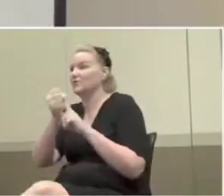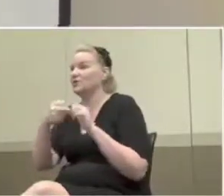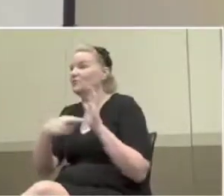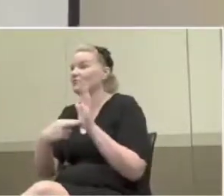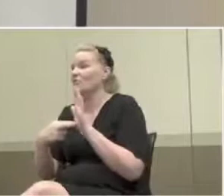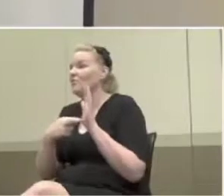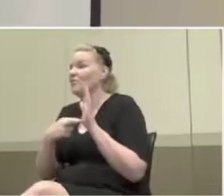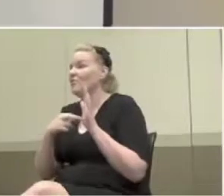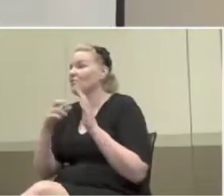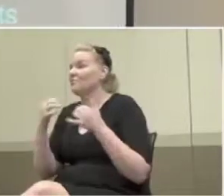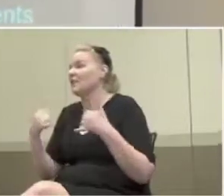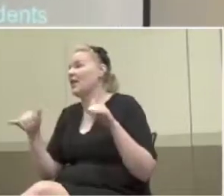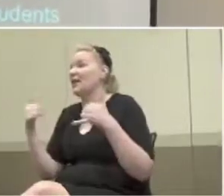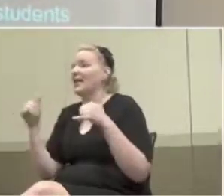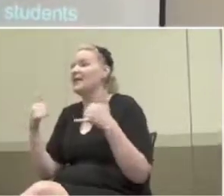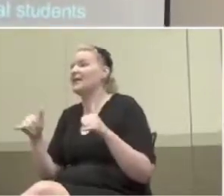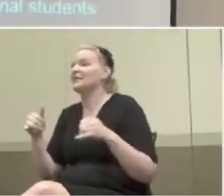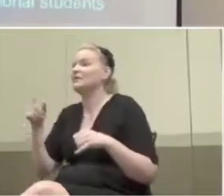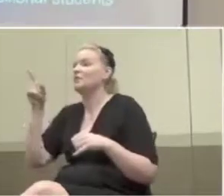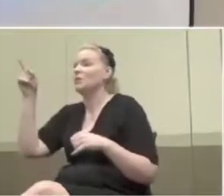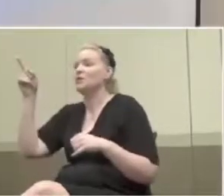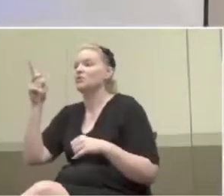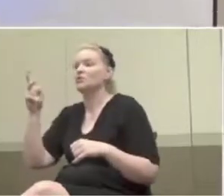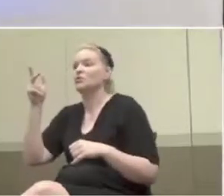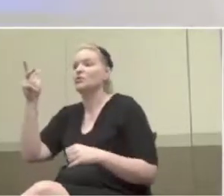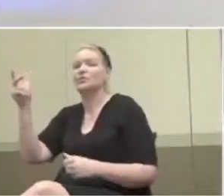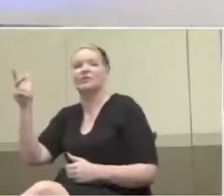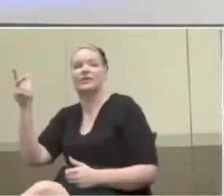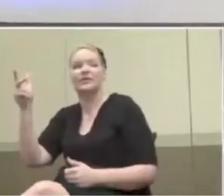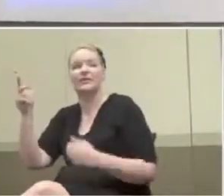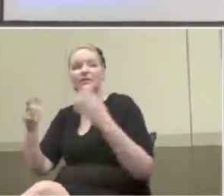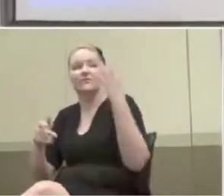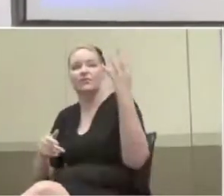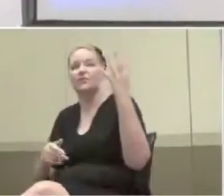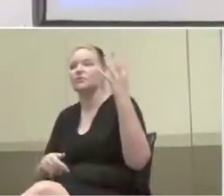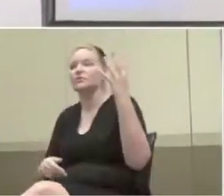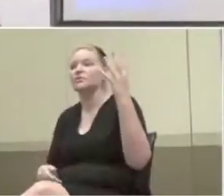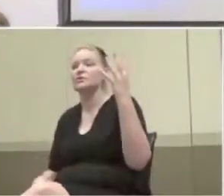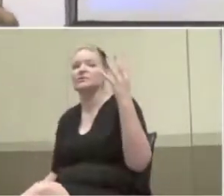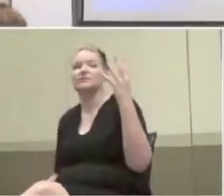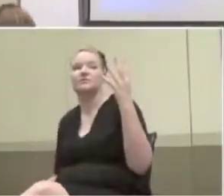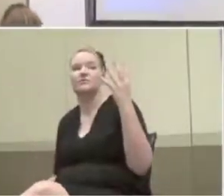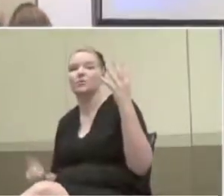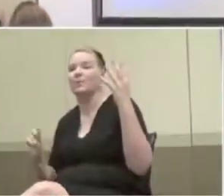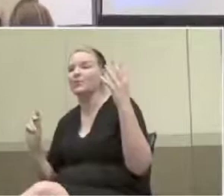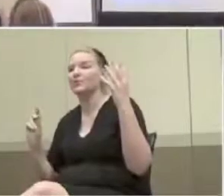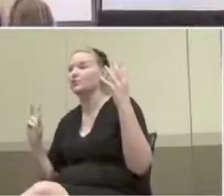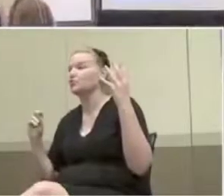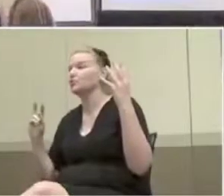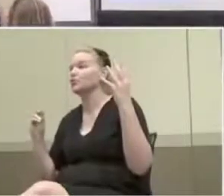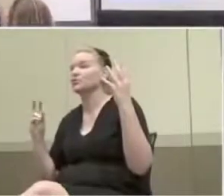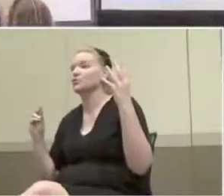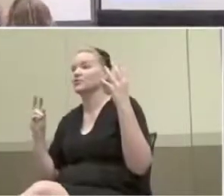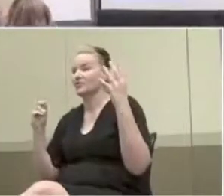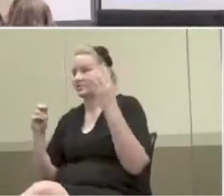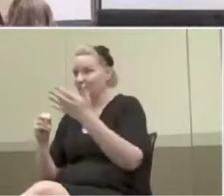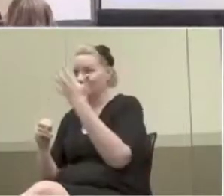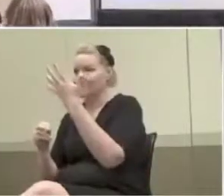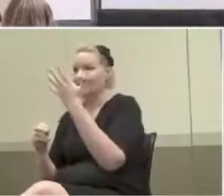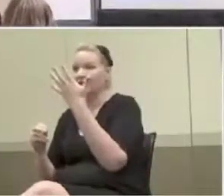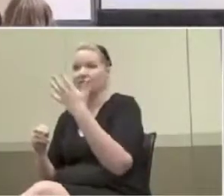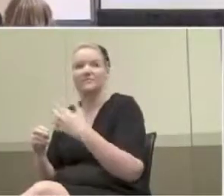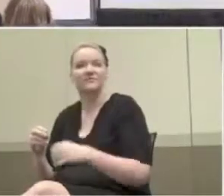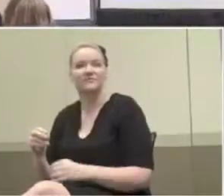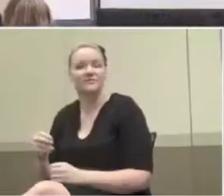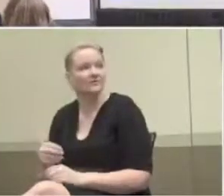we've got 1, 2, 3, 4. Can we do 2 more? 2 more? All